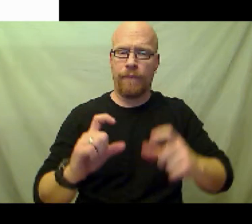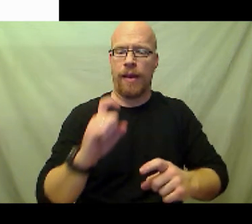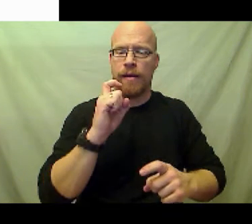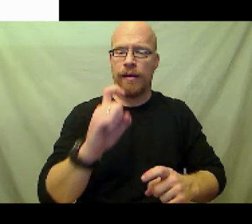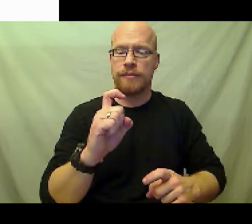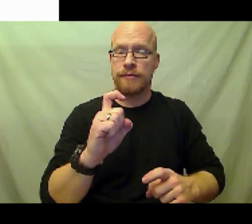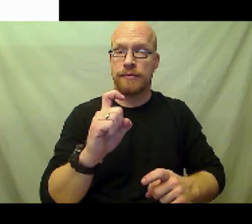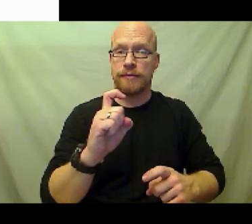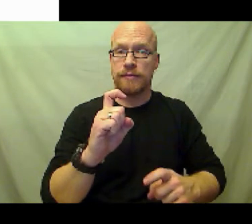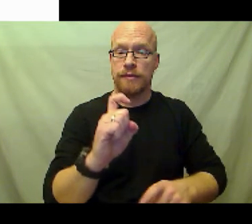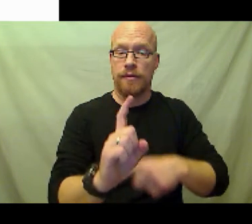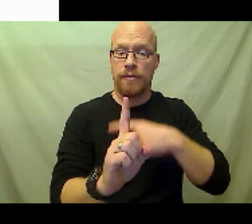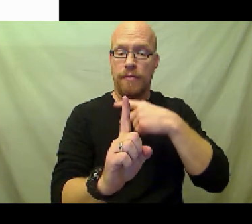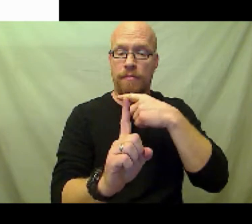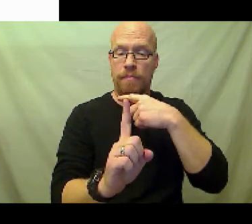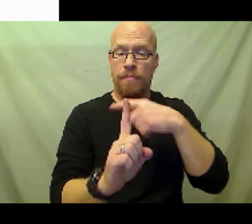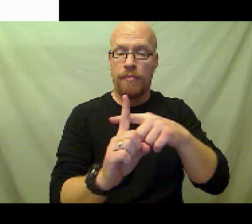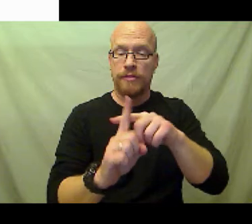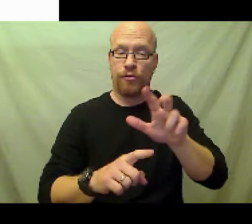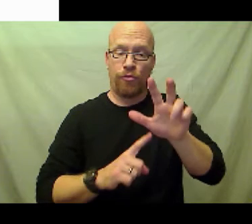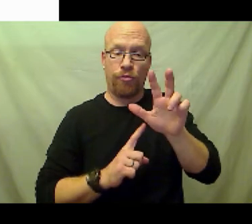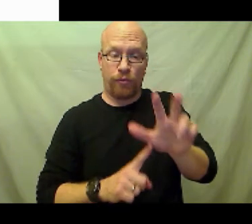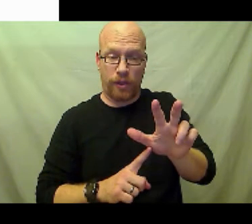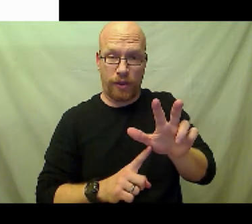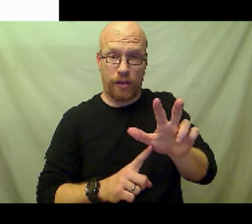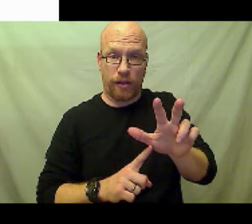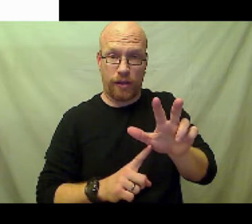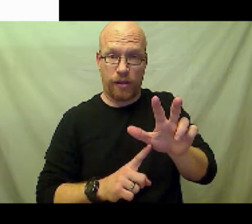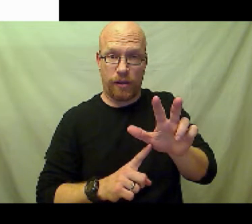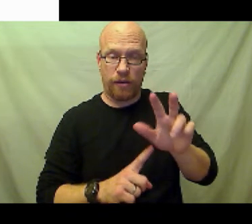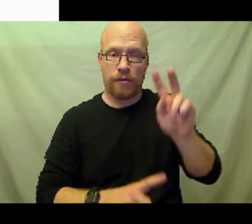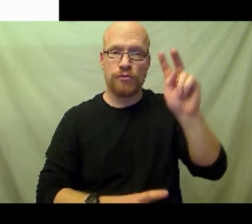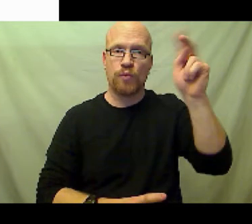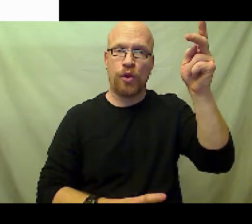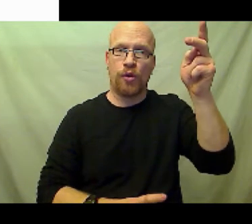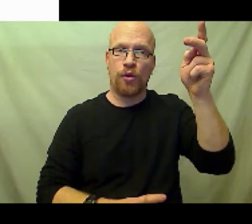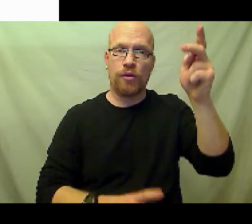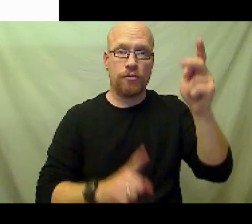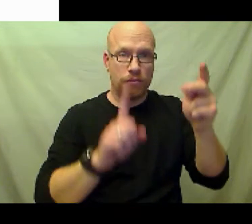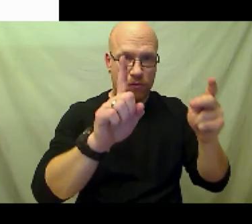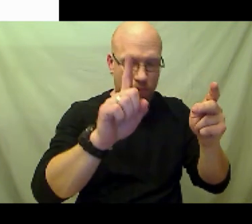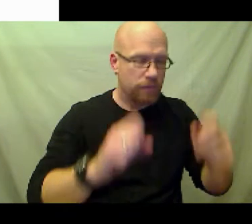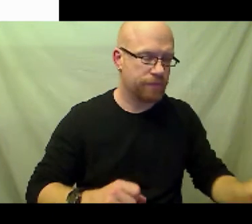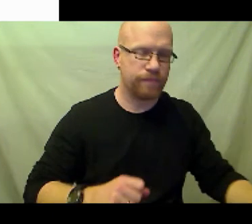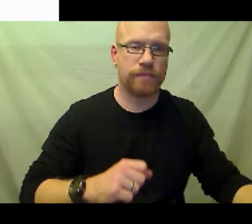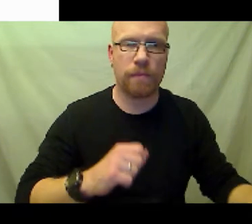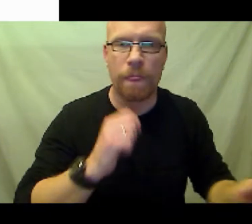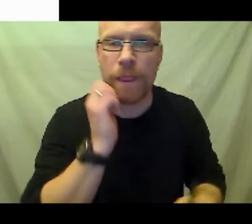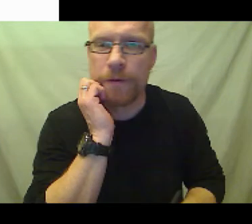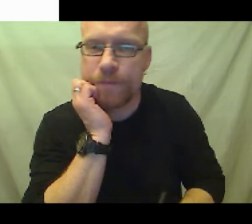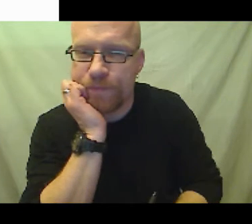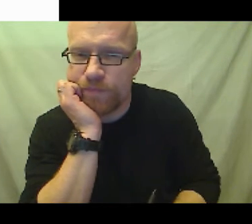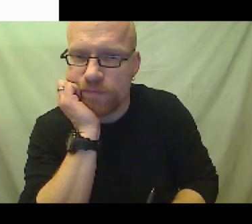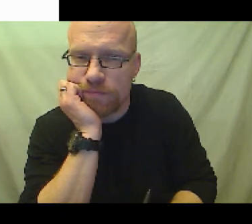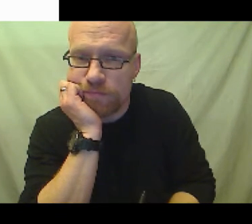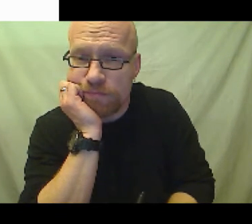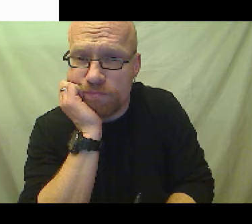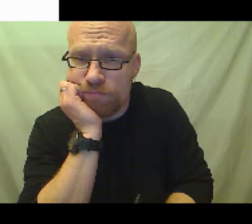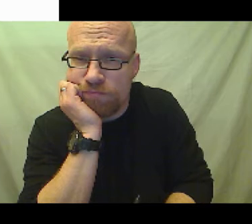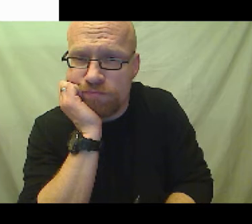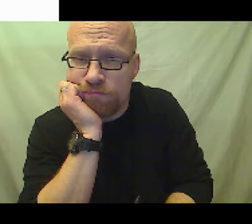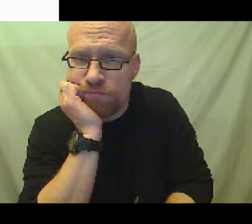this. It's parentheses x plus 3 close parentheses squared.